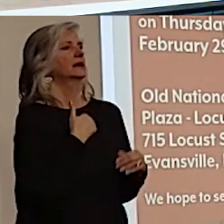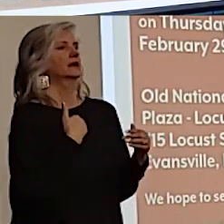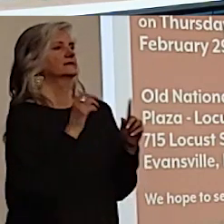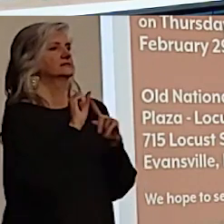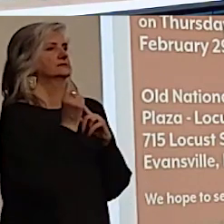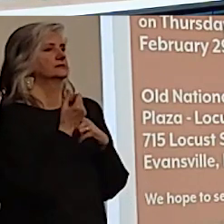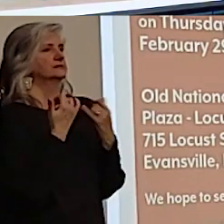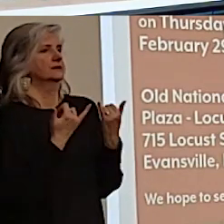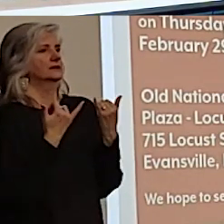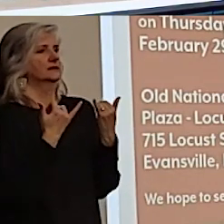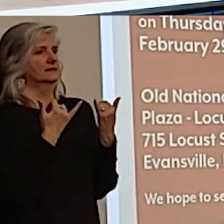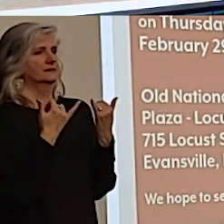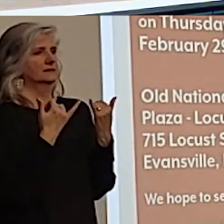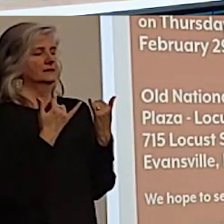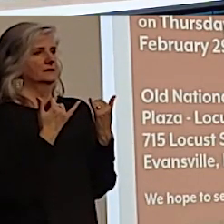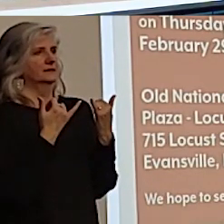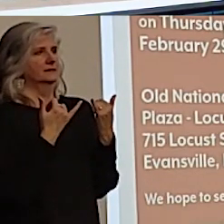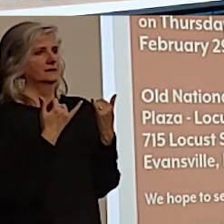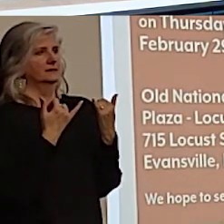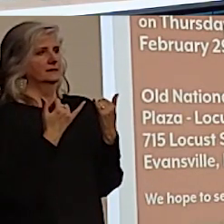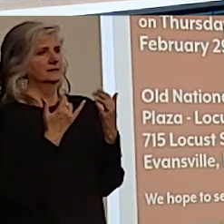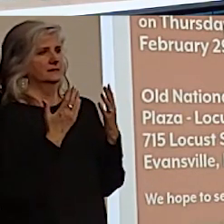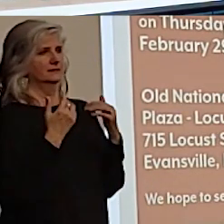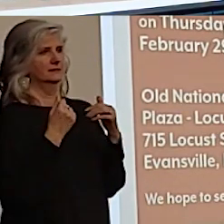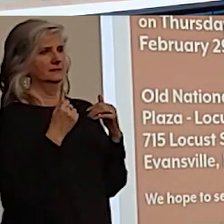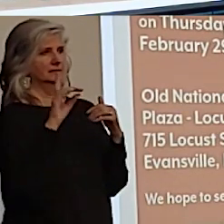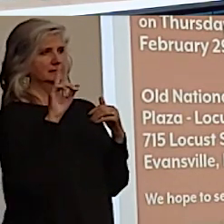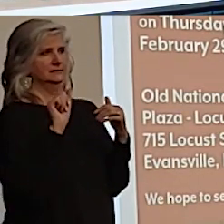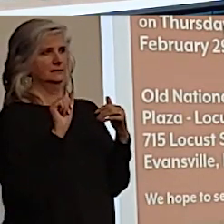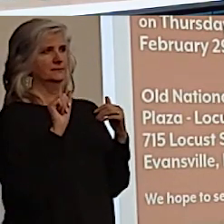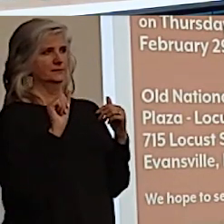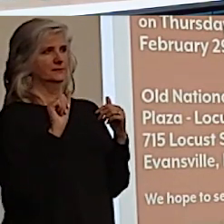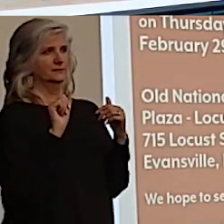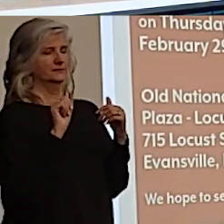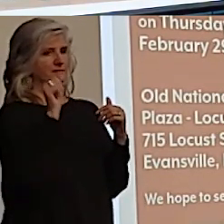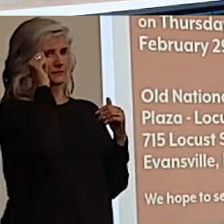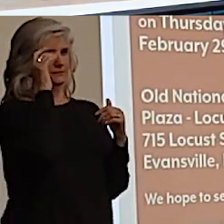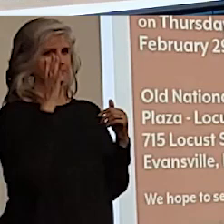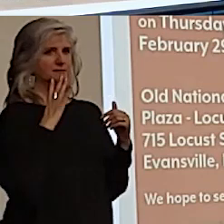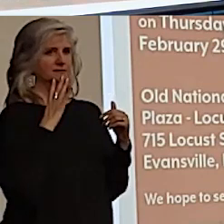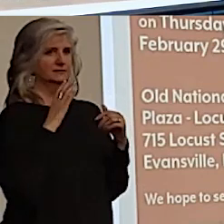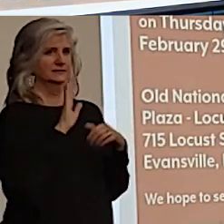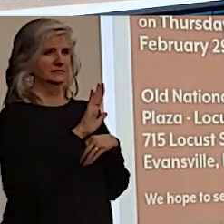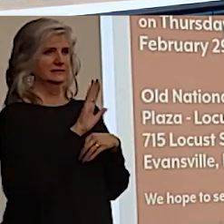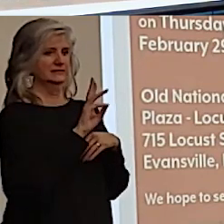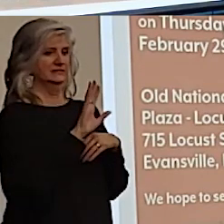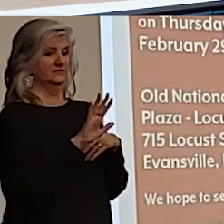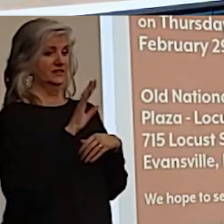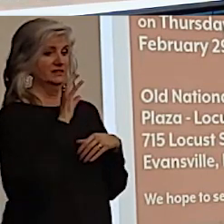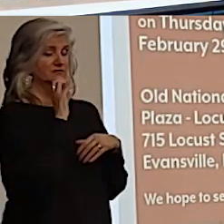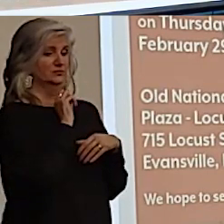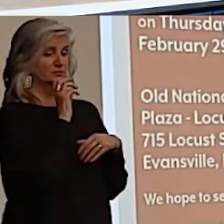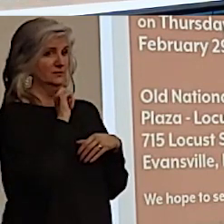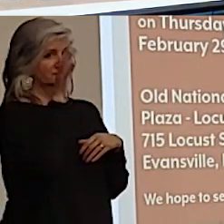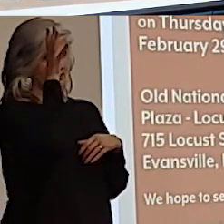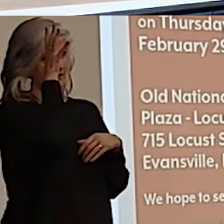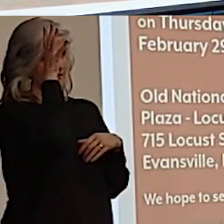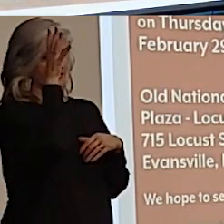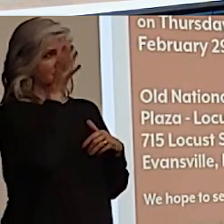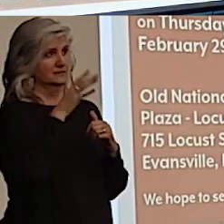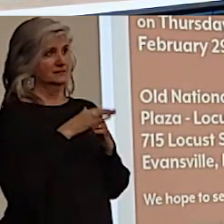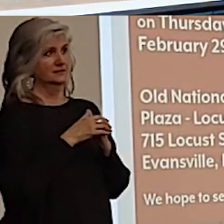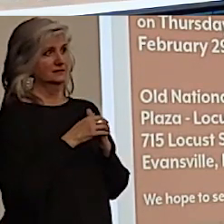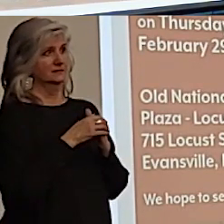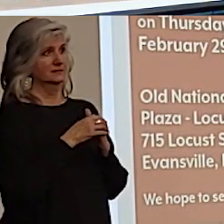right now of a disabled gentleman and his 65-year-old father